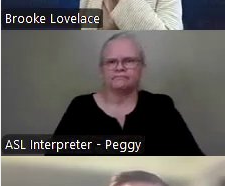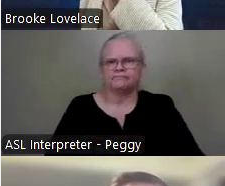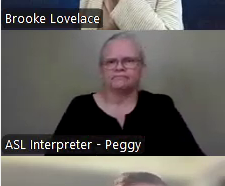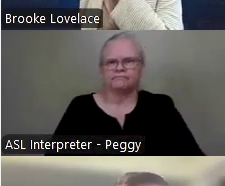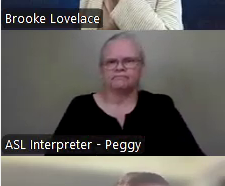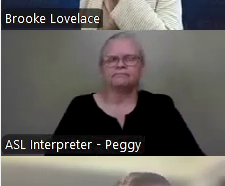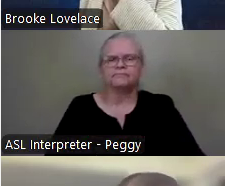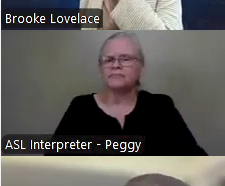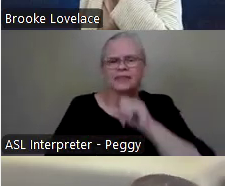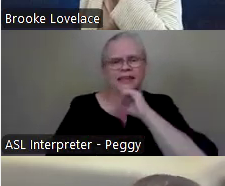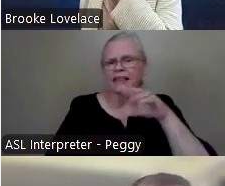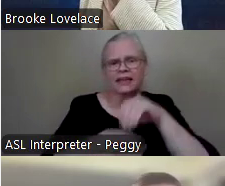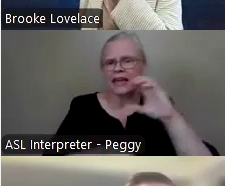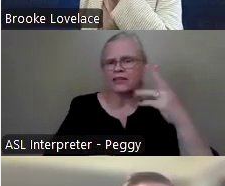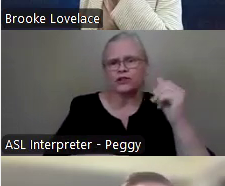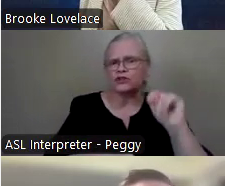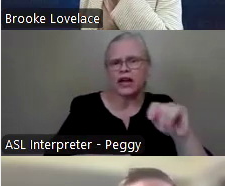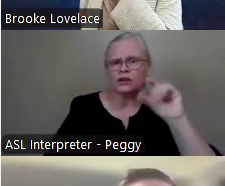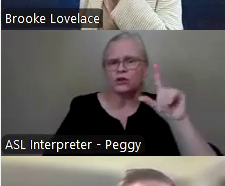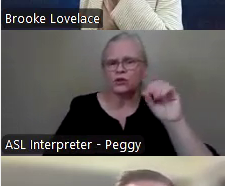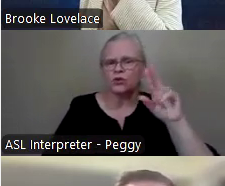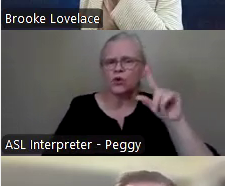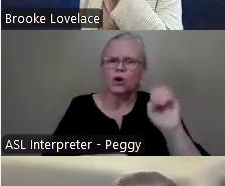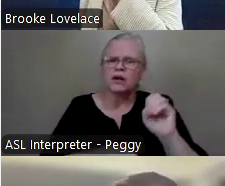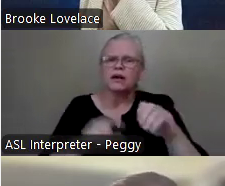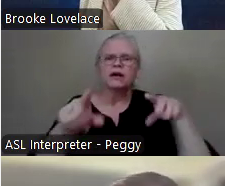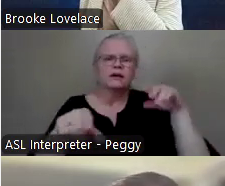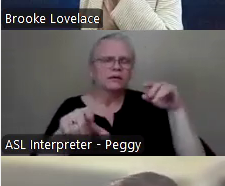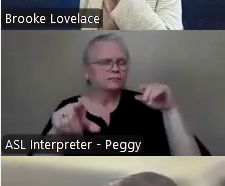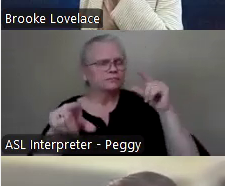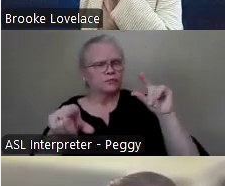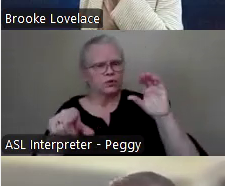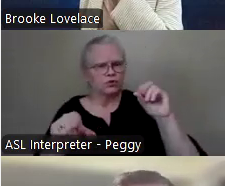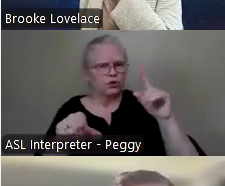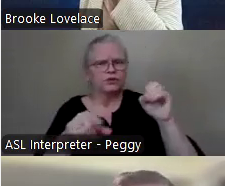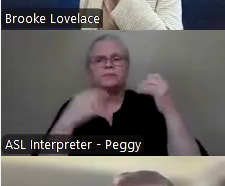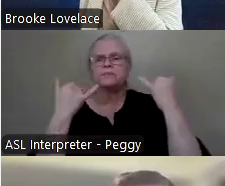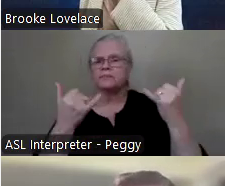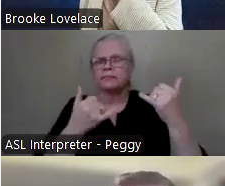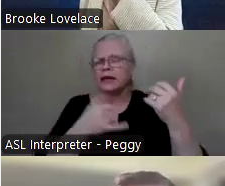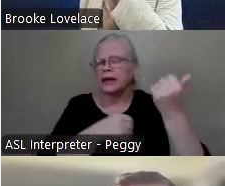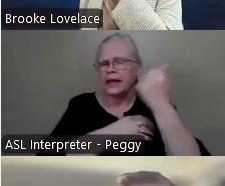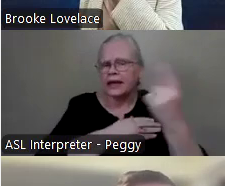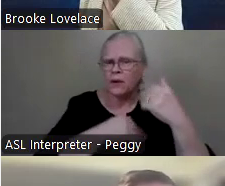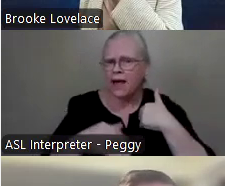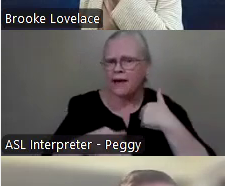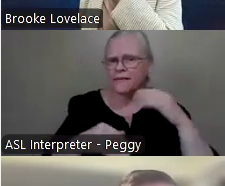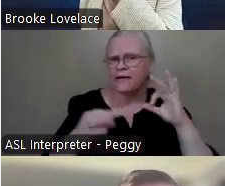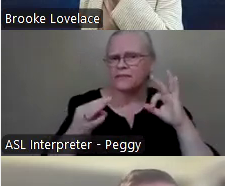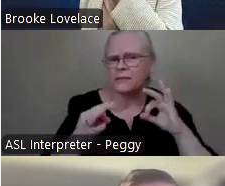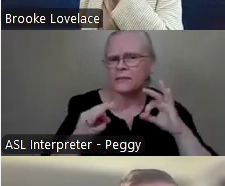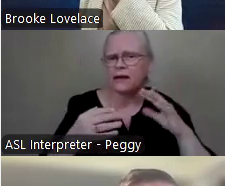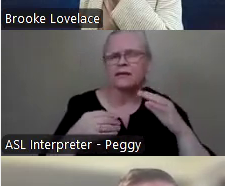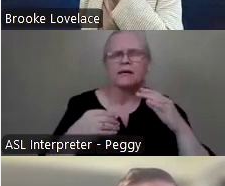Okay. Well, we can keep moving on. Does anyone have feedback, questions,